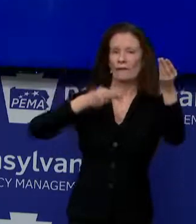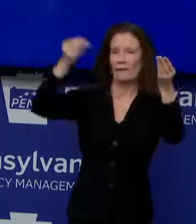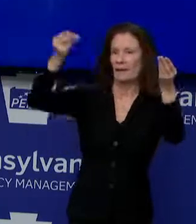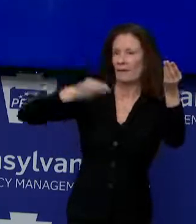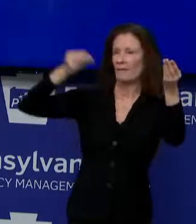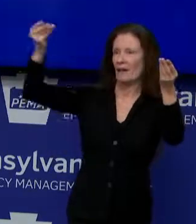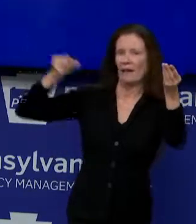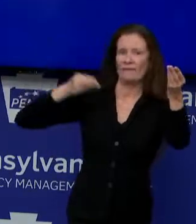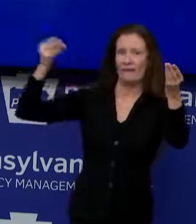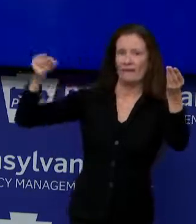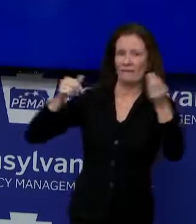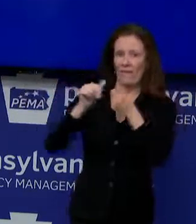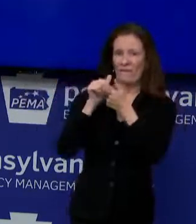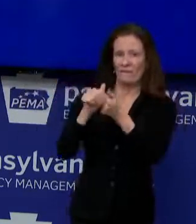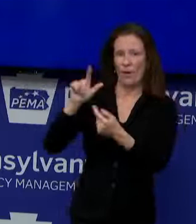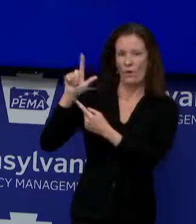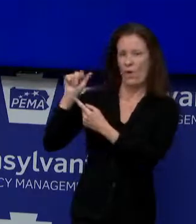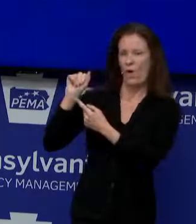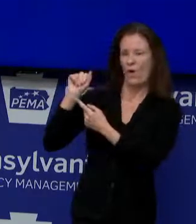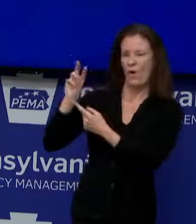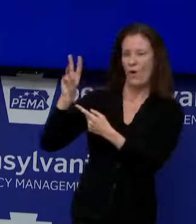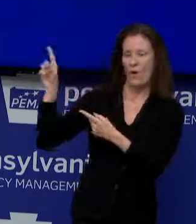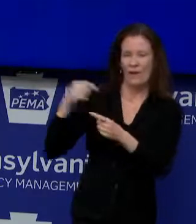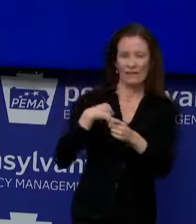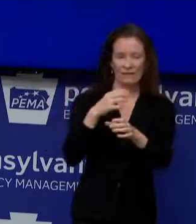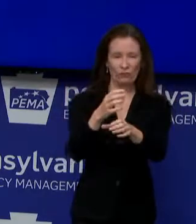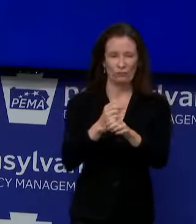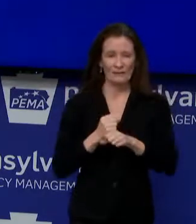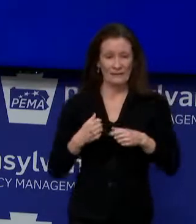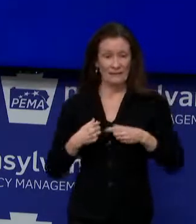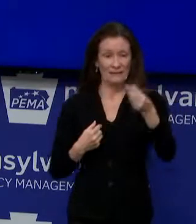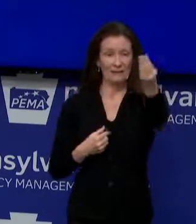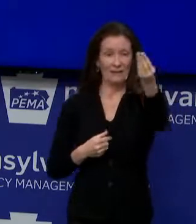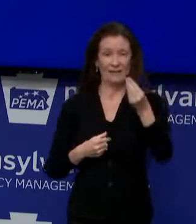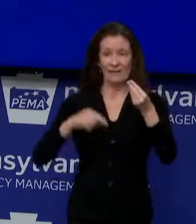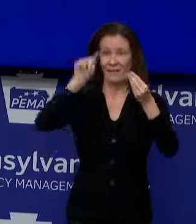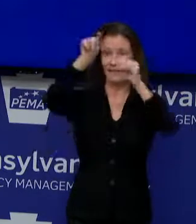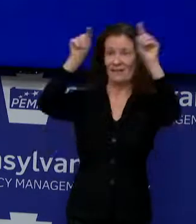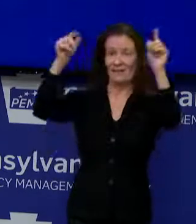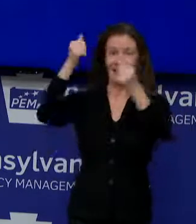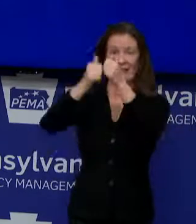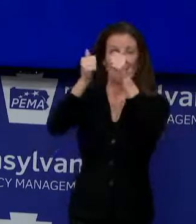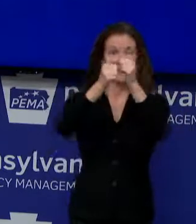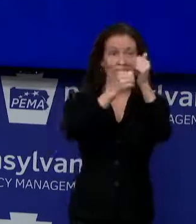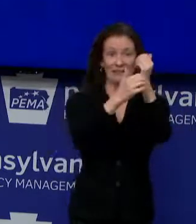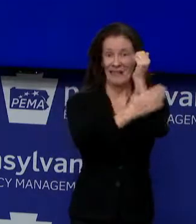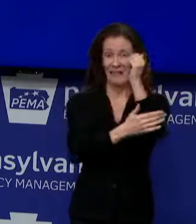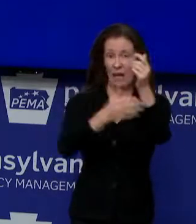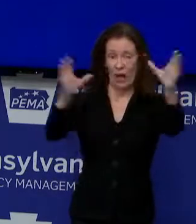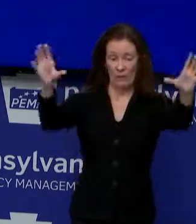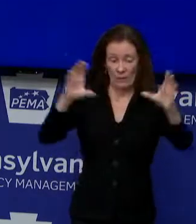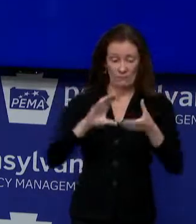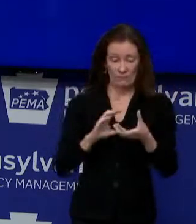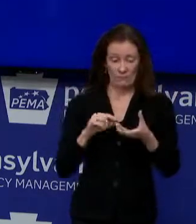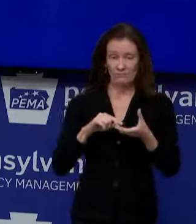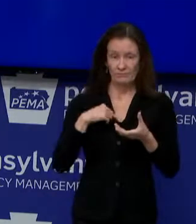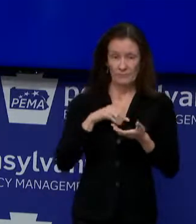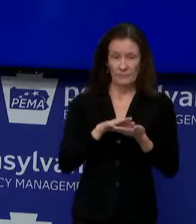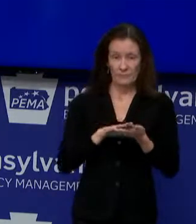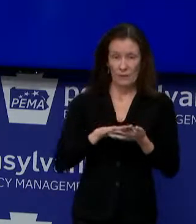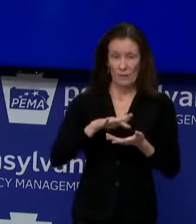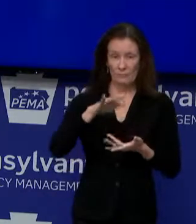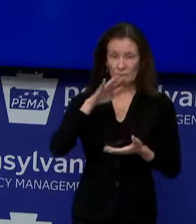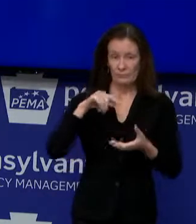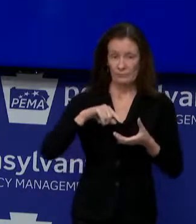votes from the counties, and then we certify based on the county certifications. One of the candidates in this case, the losing